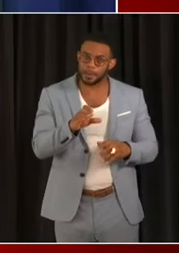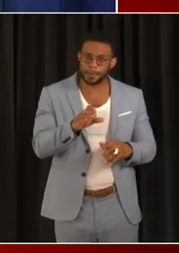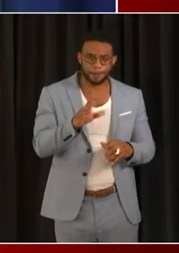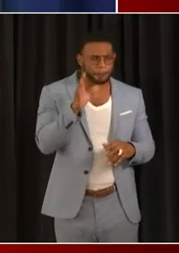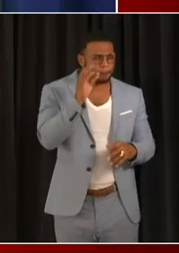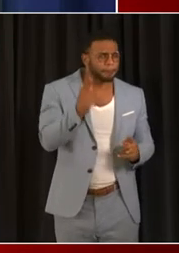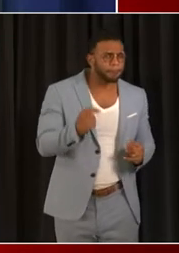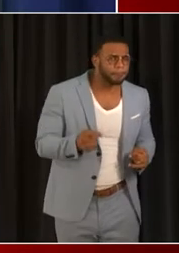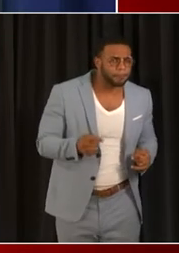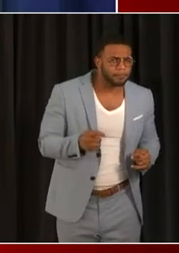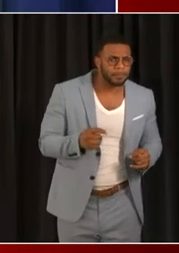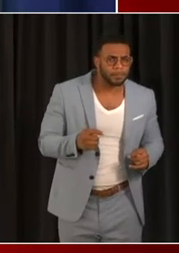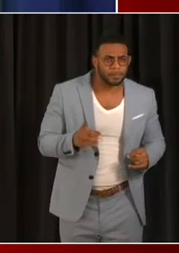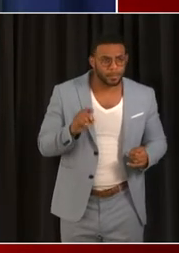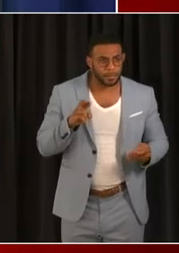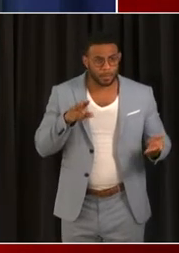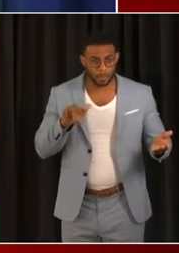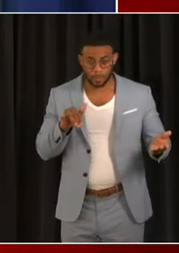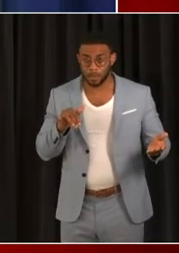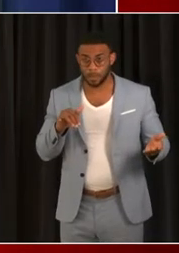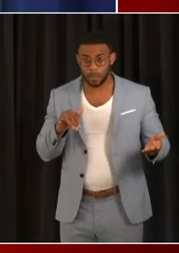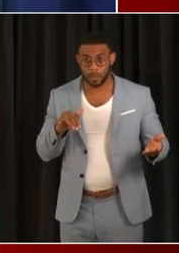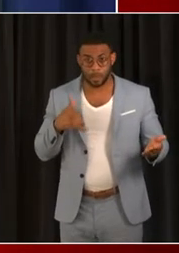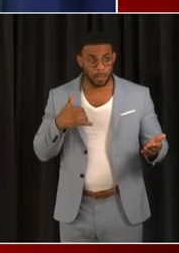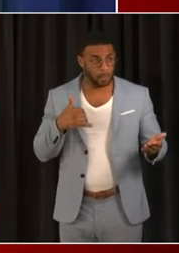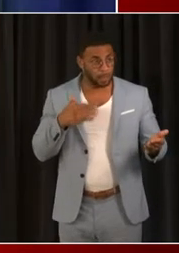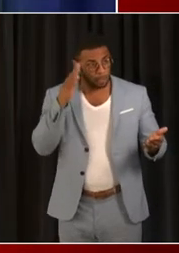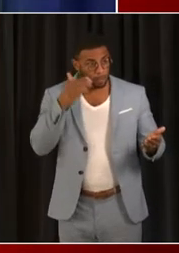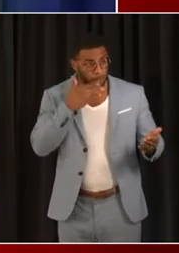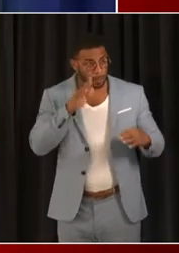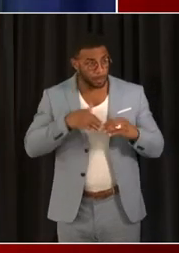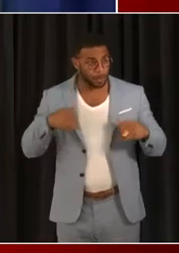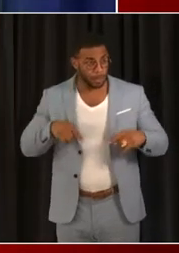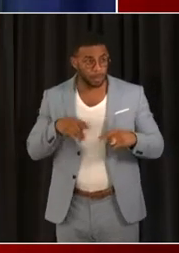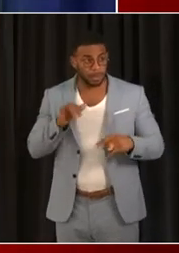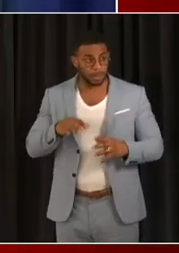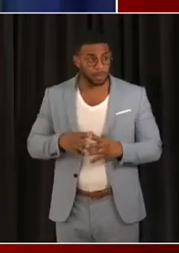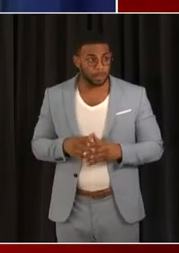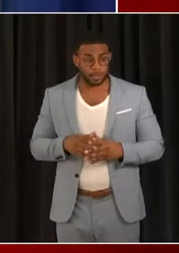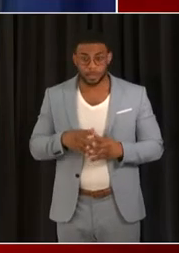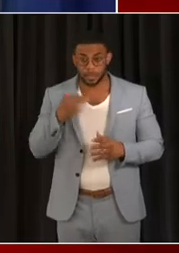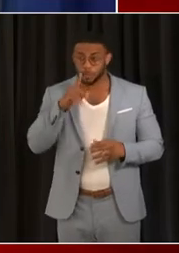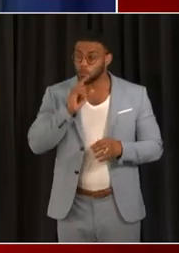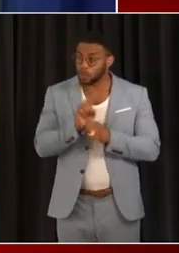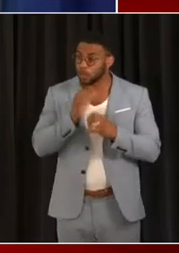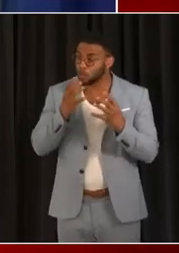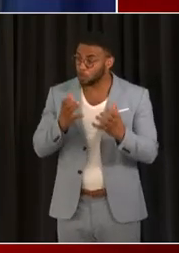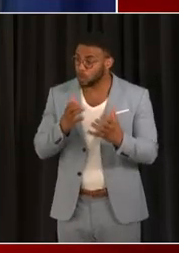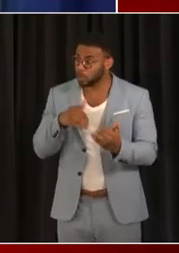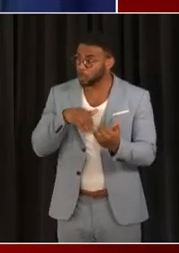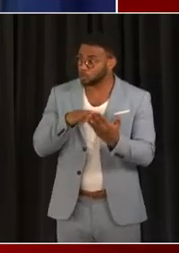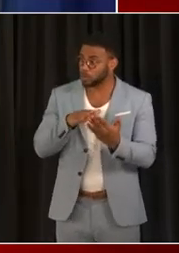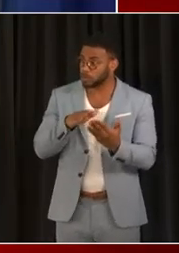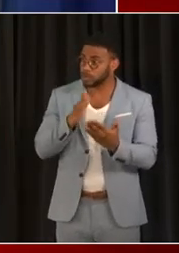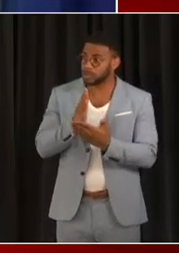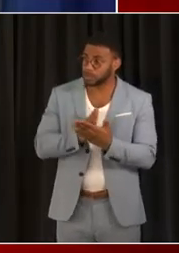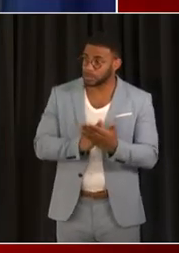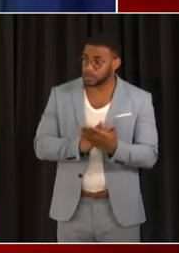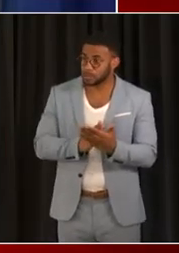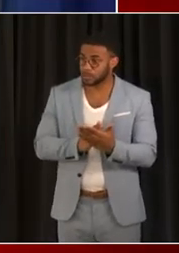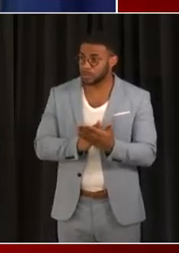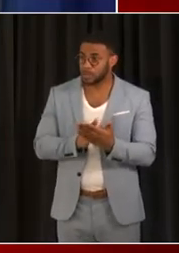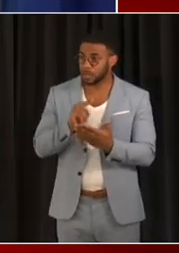Columbia. Because guess what? And Dr. Perry has these numbers and knows better than most that if you really want to address some of